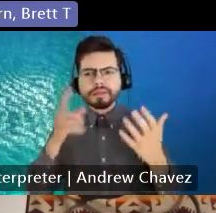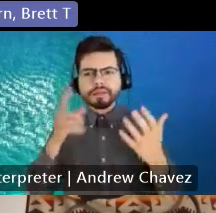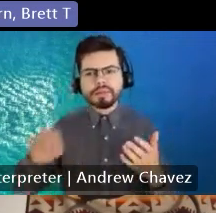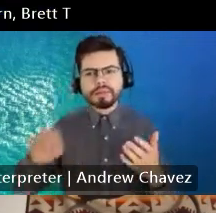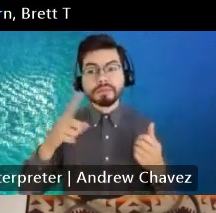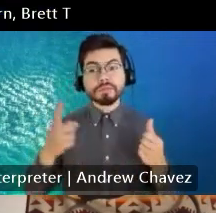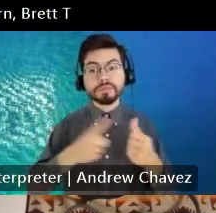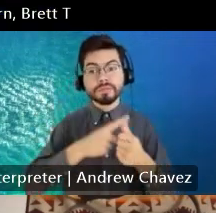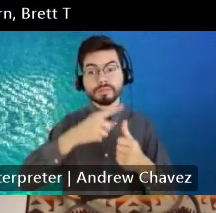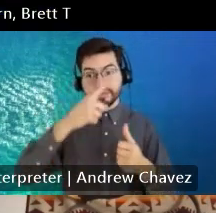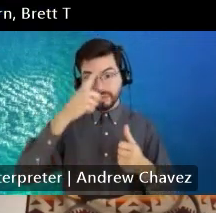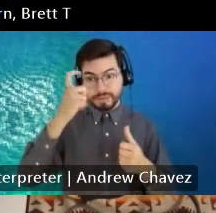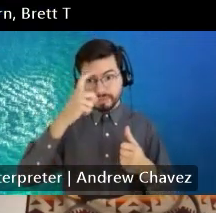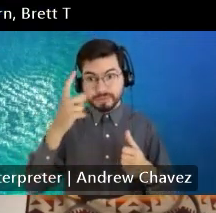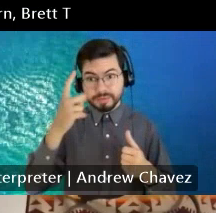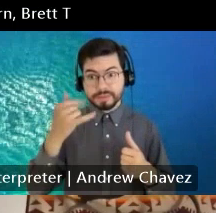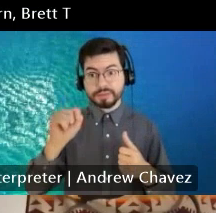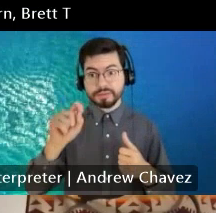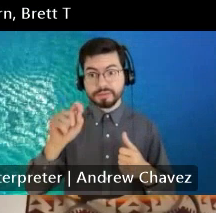Yellowstone?